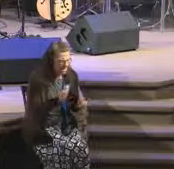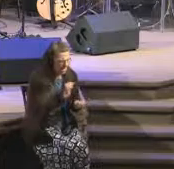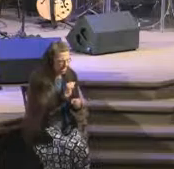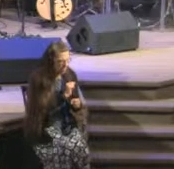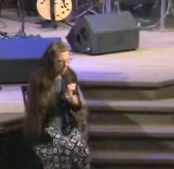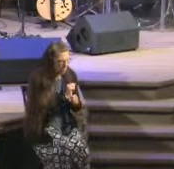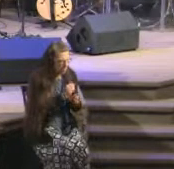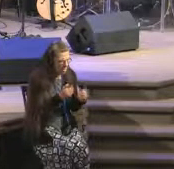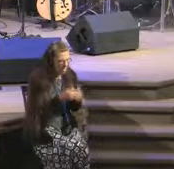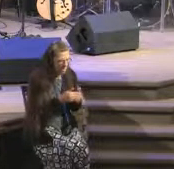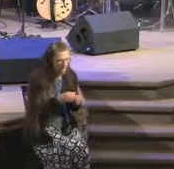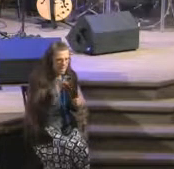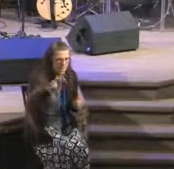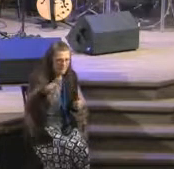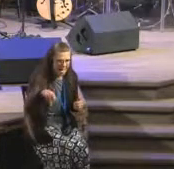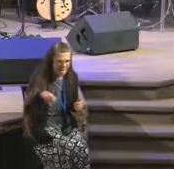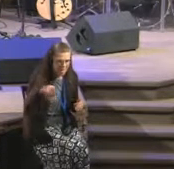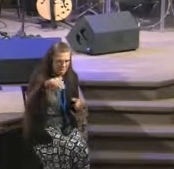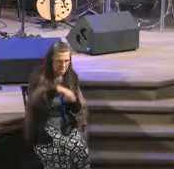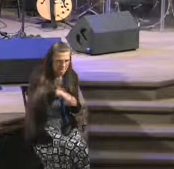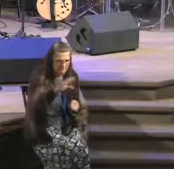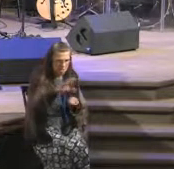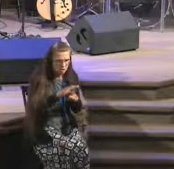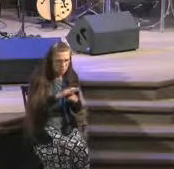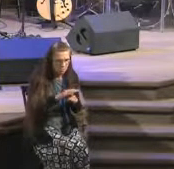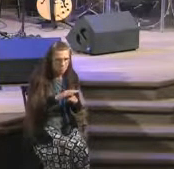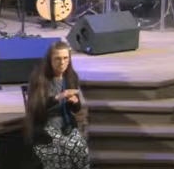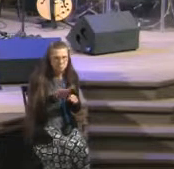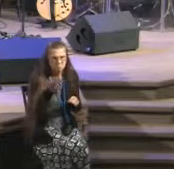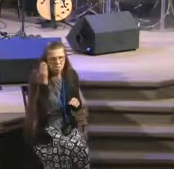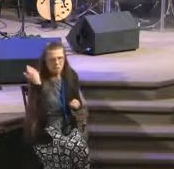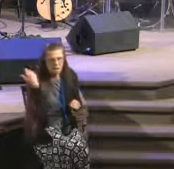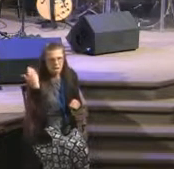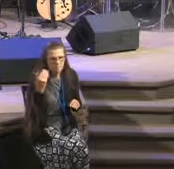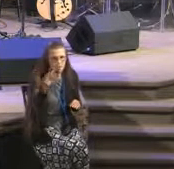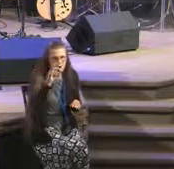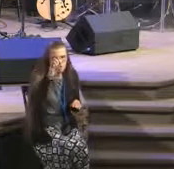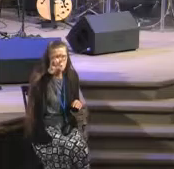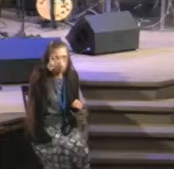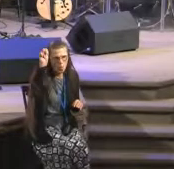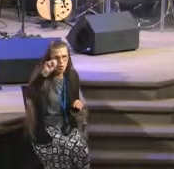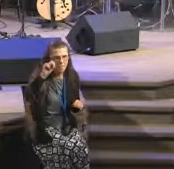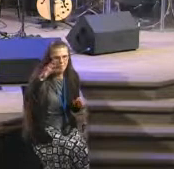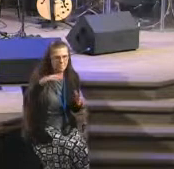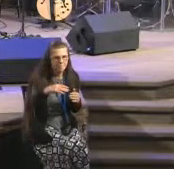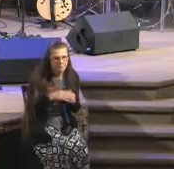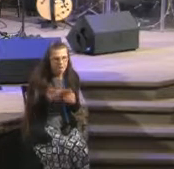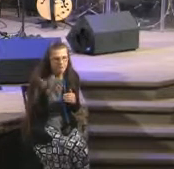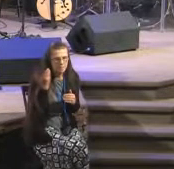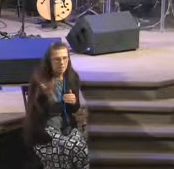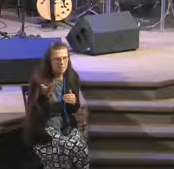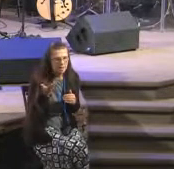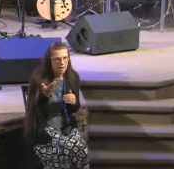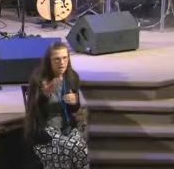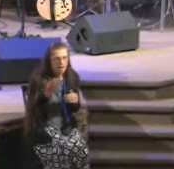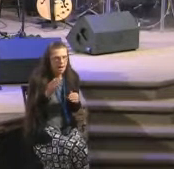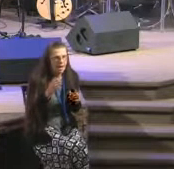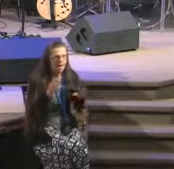pastor in a church somewhere around Michigan, somewhere up north. And as the choir